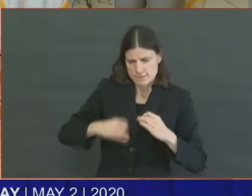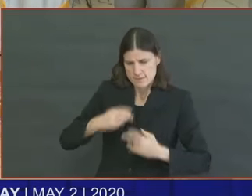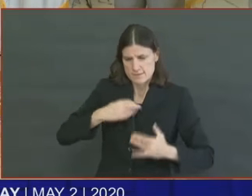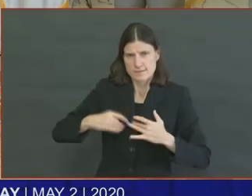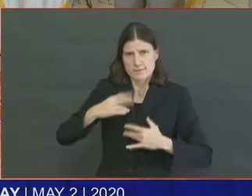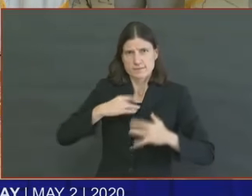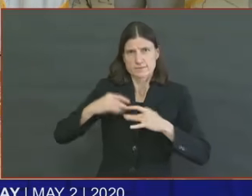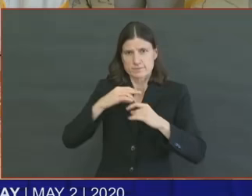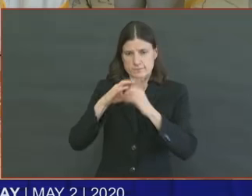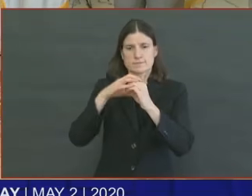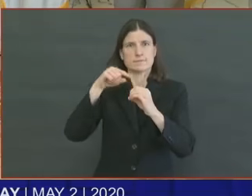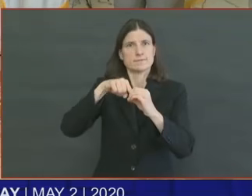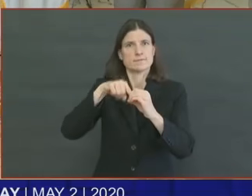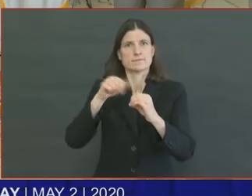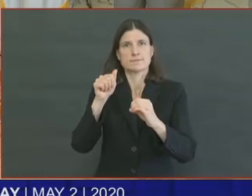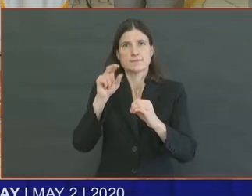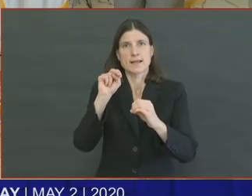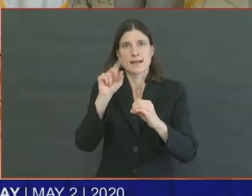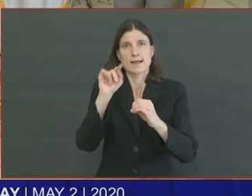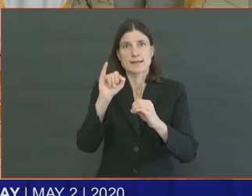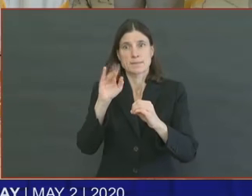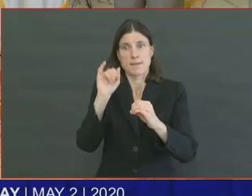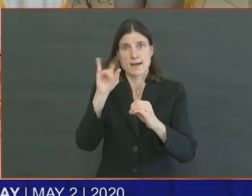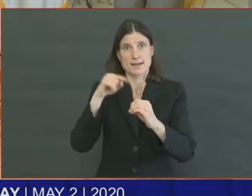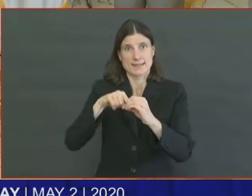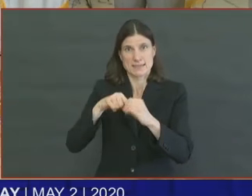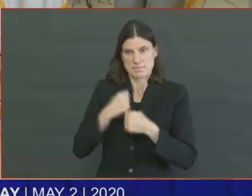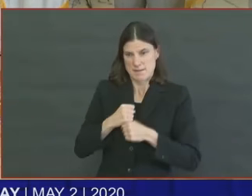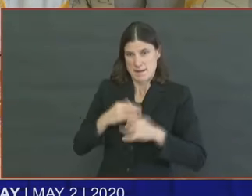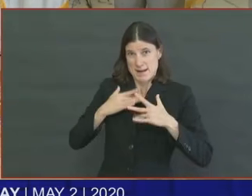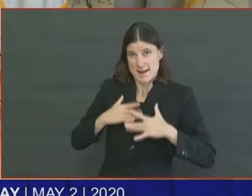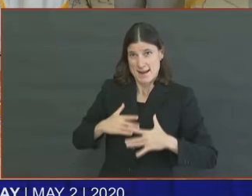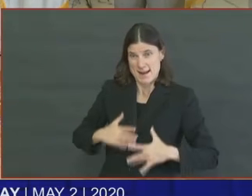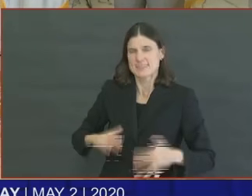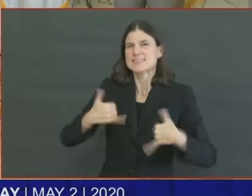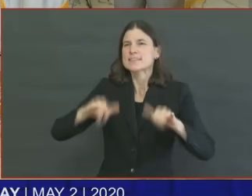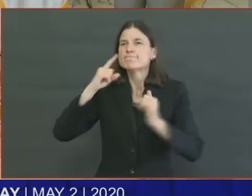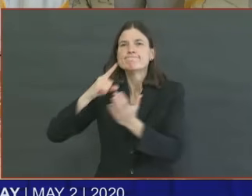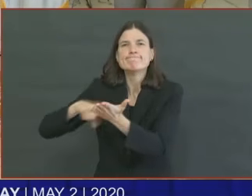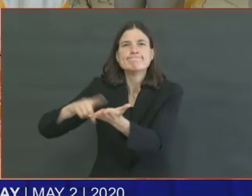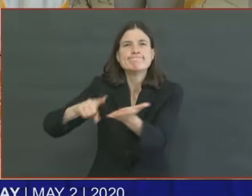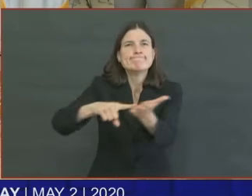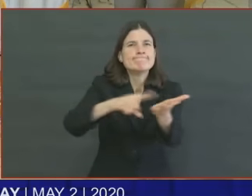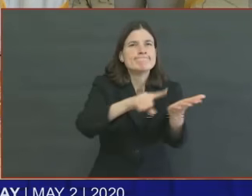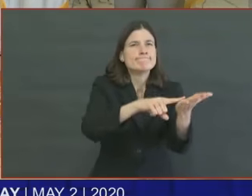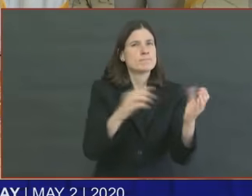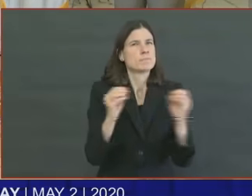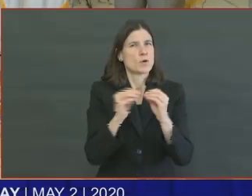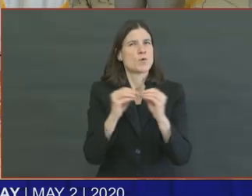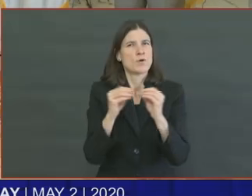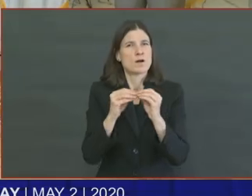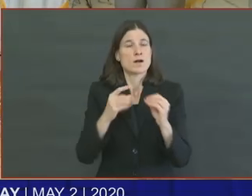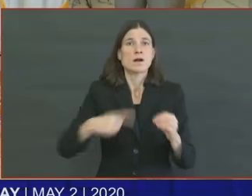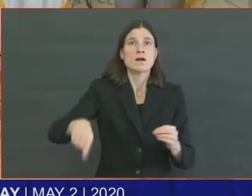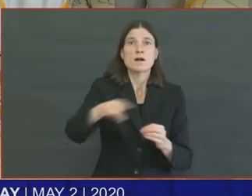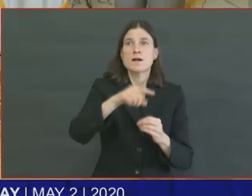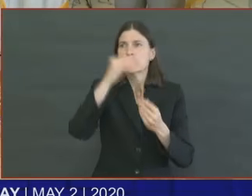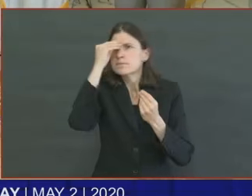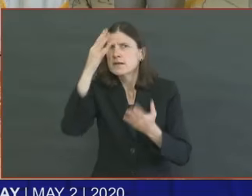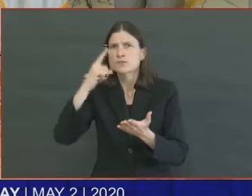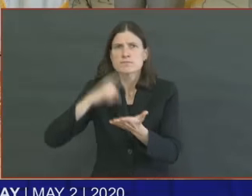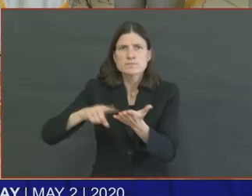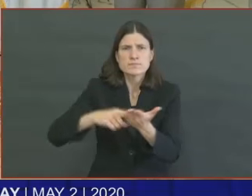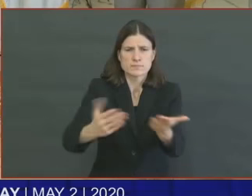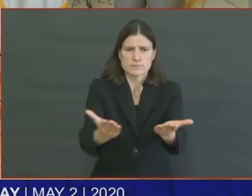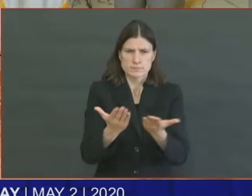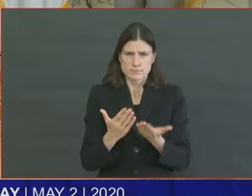they're working on helping us understand specifically those types of answers. What will